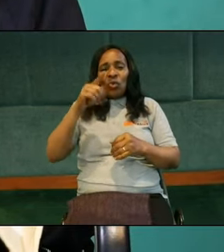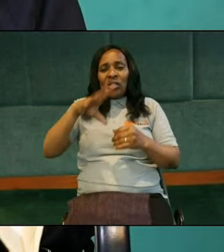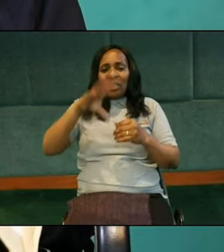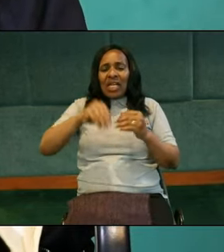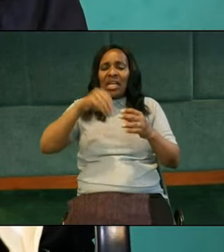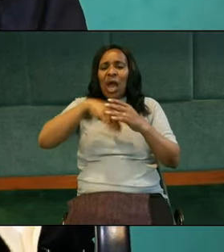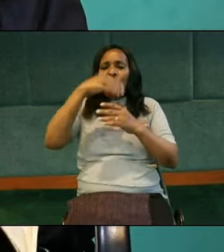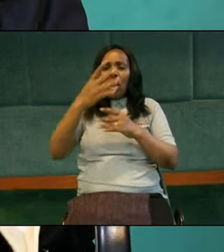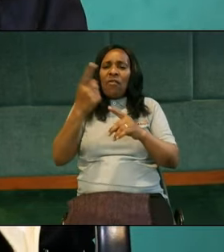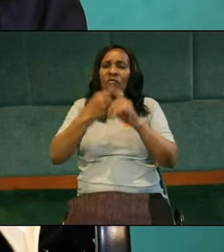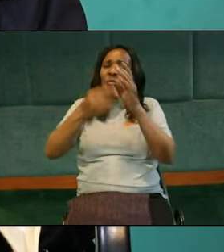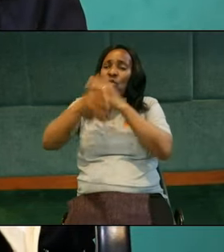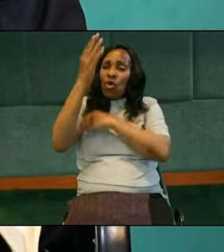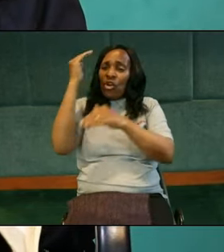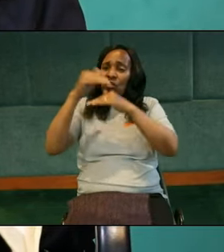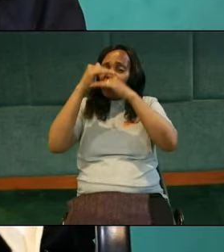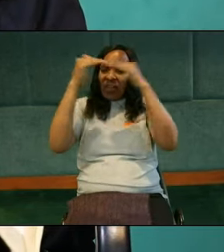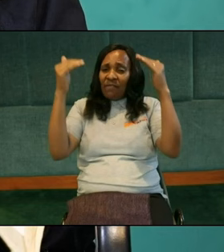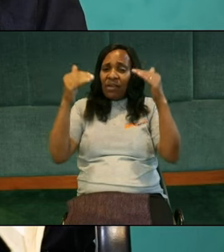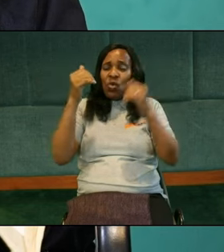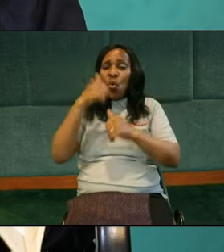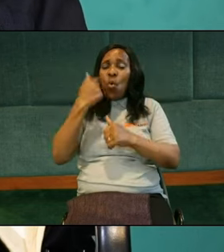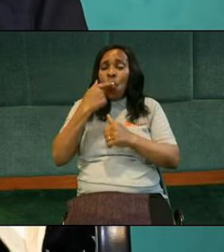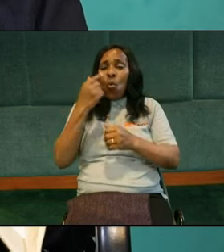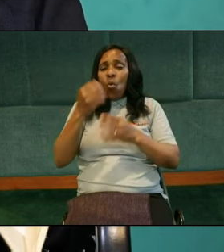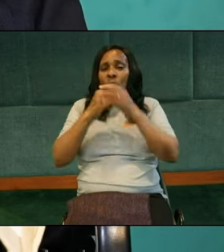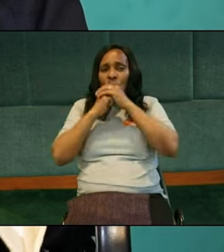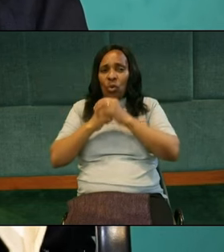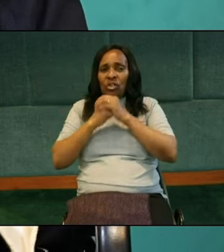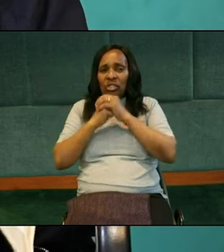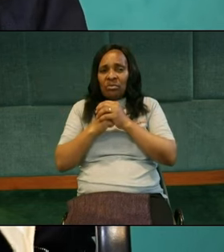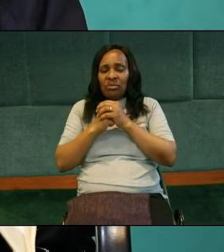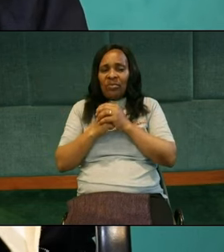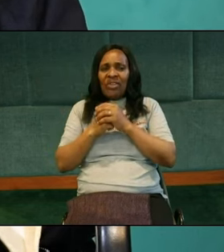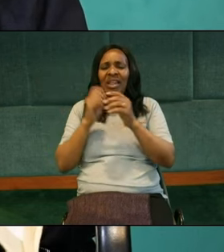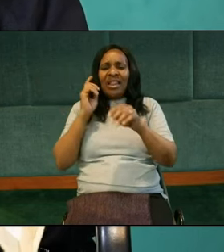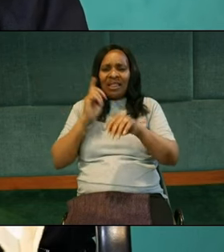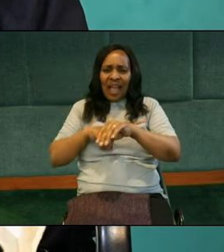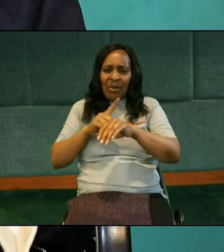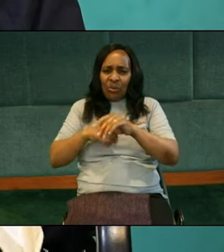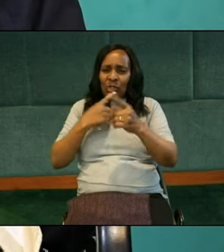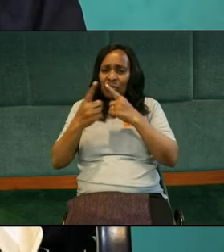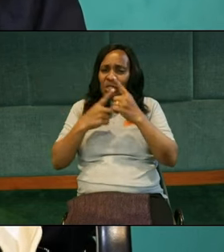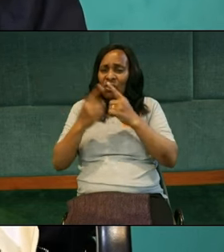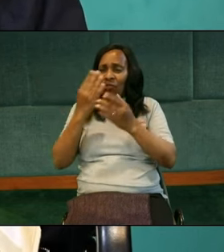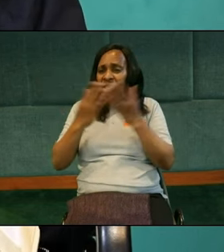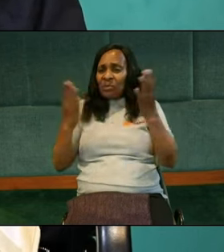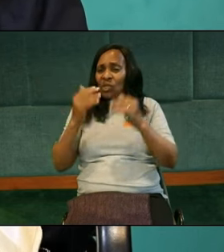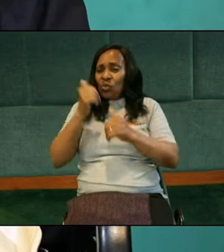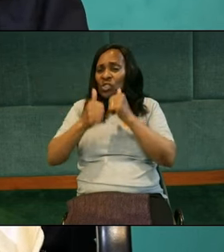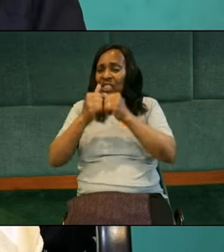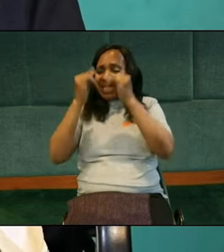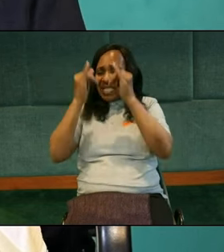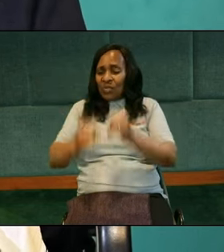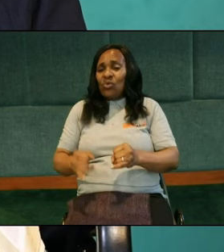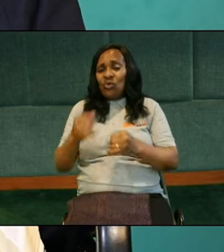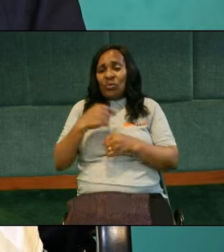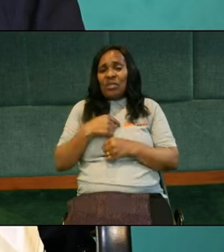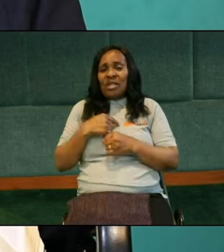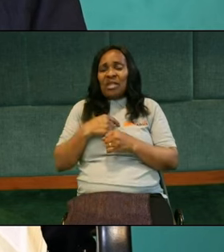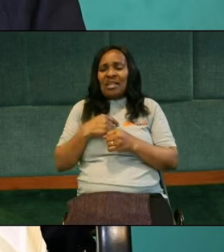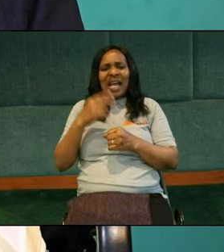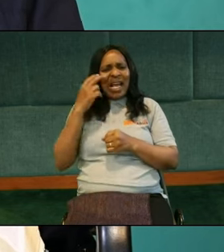away from the God of heaven that he worshipped. And when we actually speak of something that was new to me in this story, I noticed that all